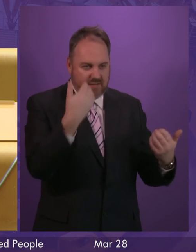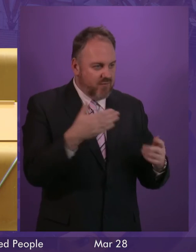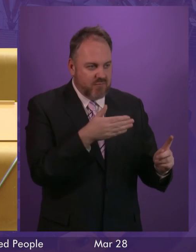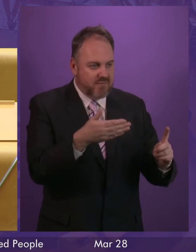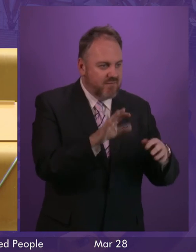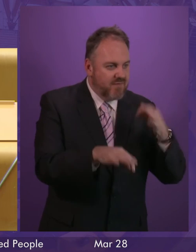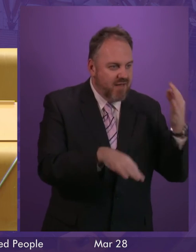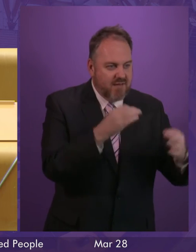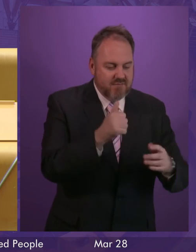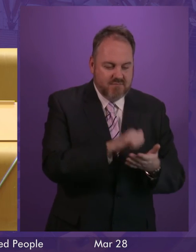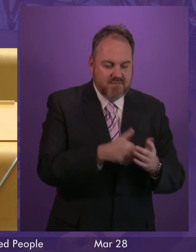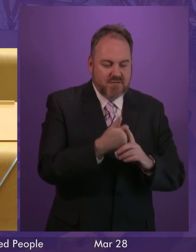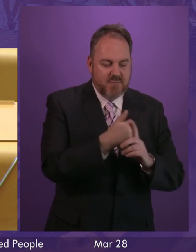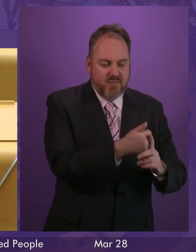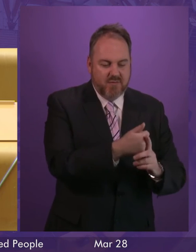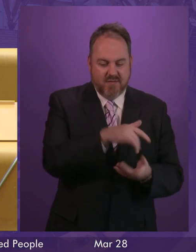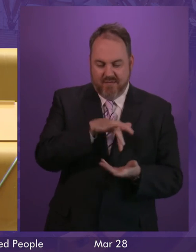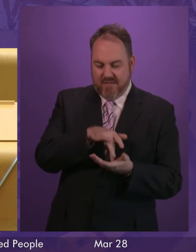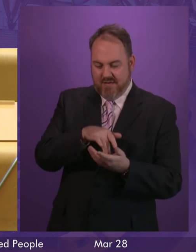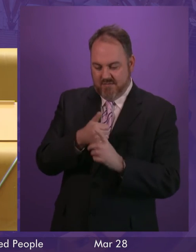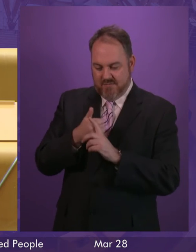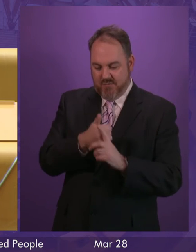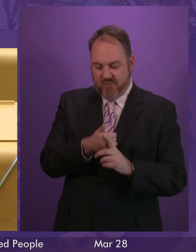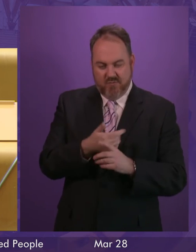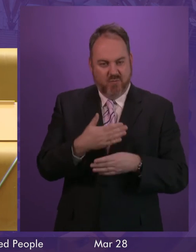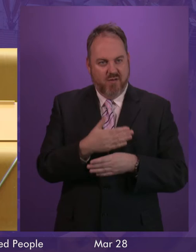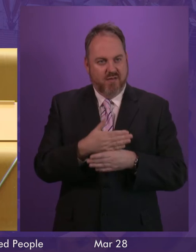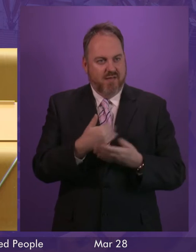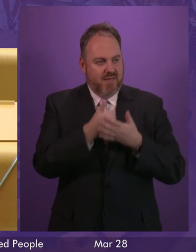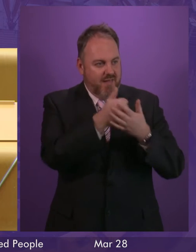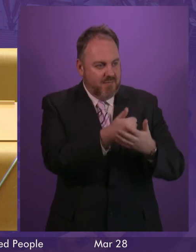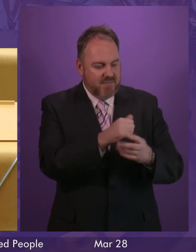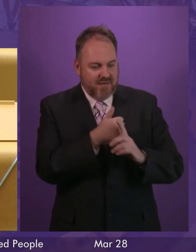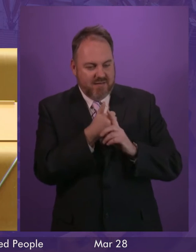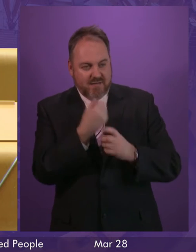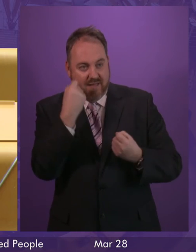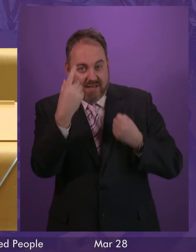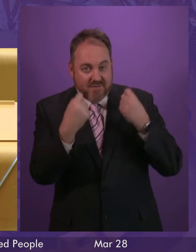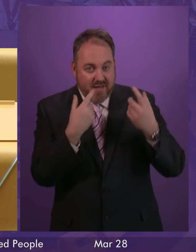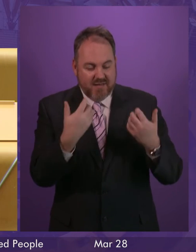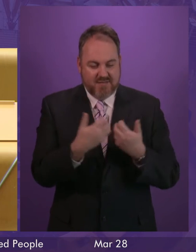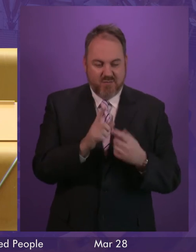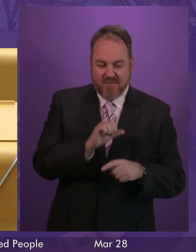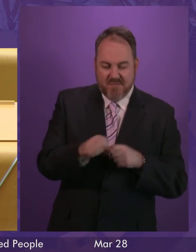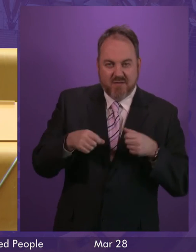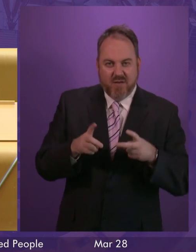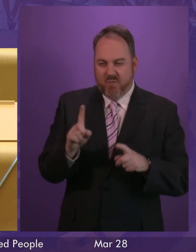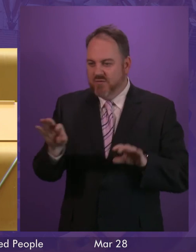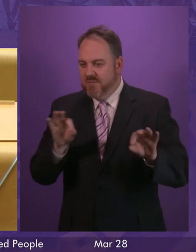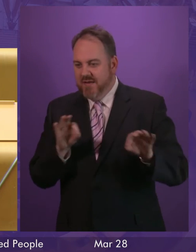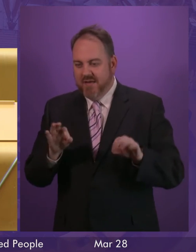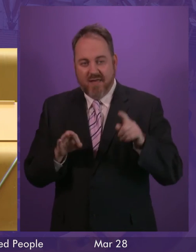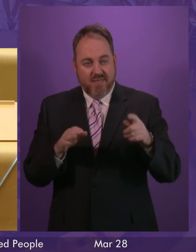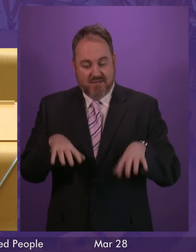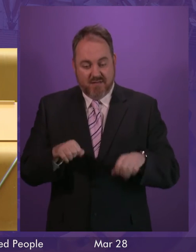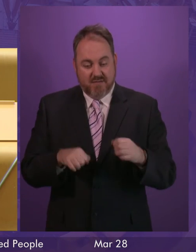coordinator was the glue. They were on your side, they helped you navigate a way through. Such was their value that they grew